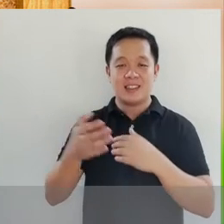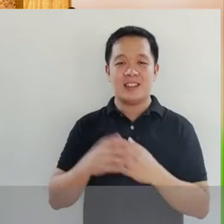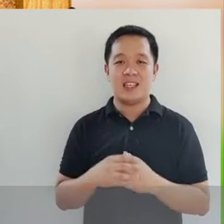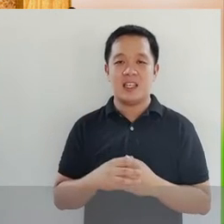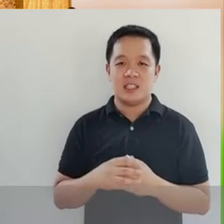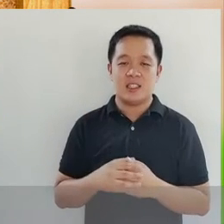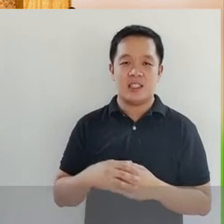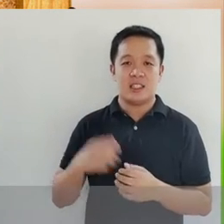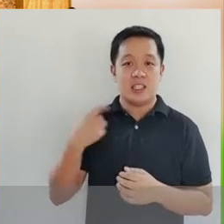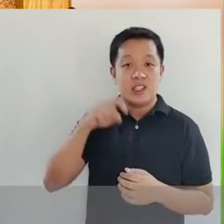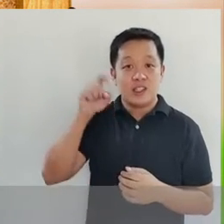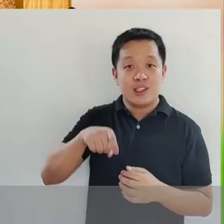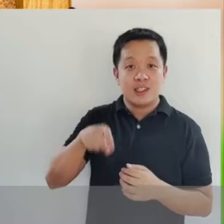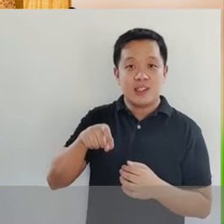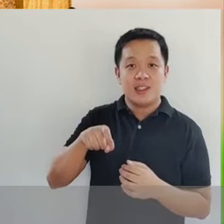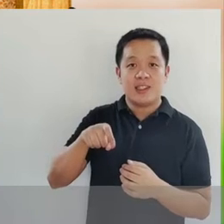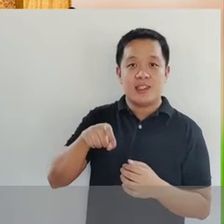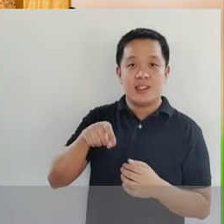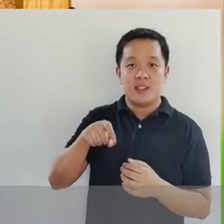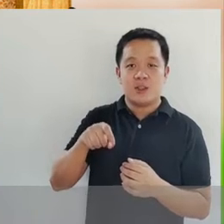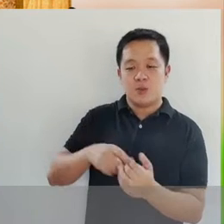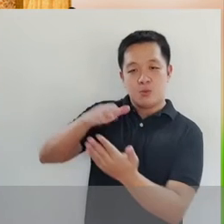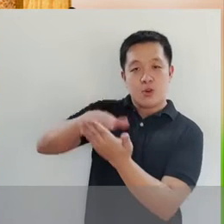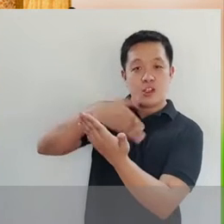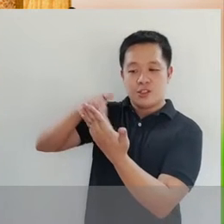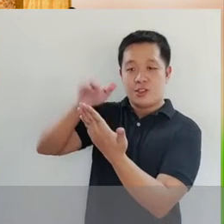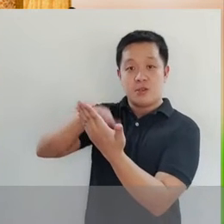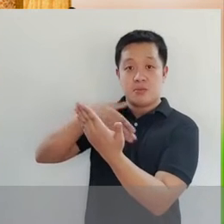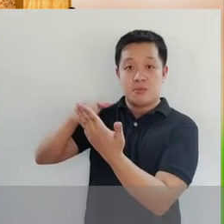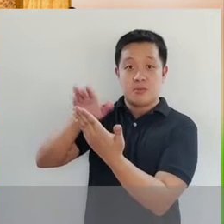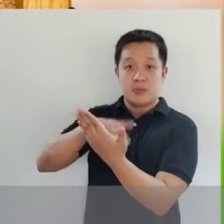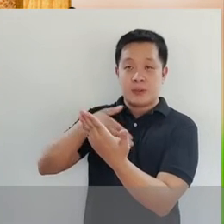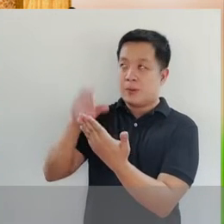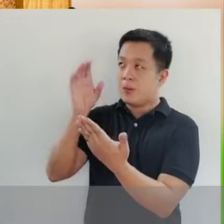Next, we need a picture of a brush.